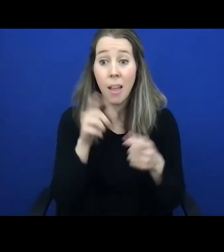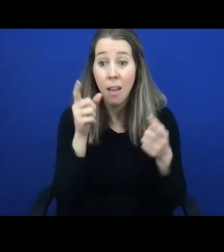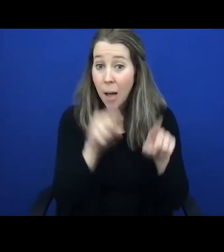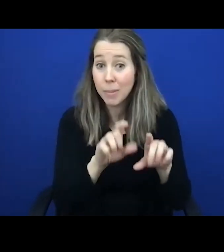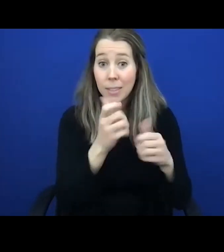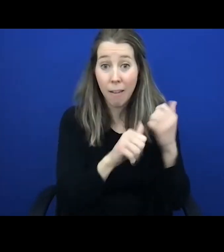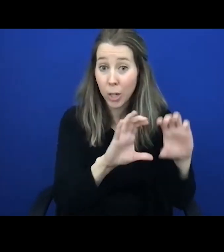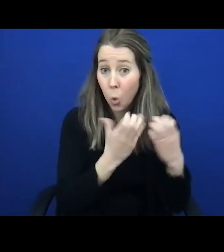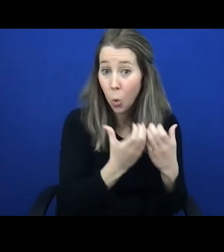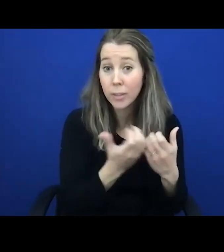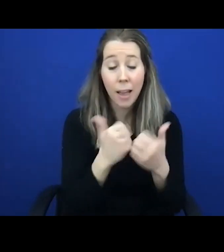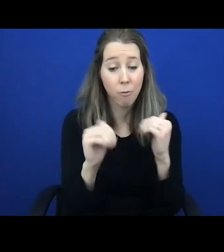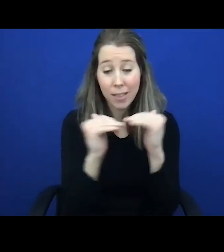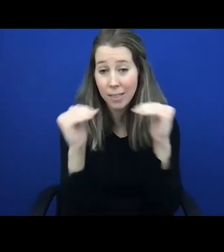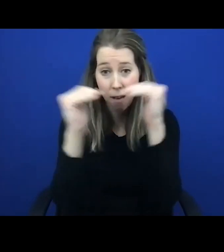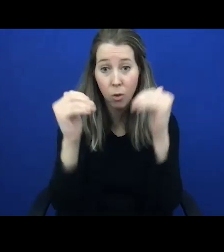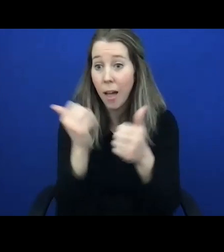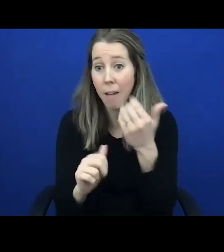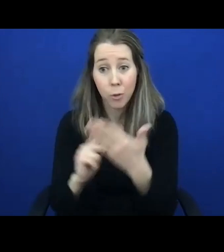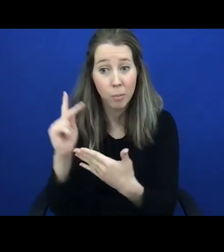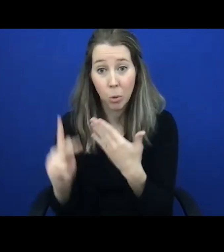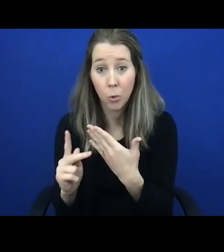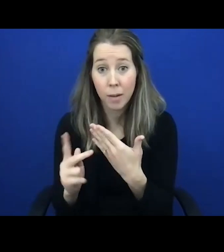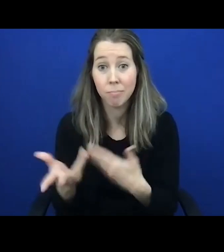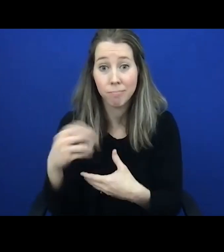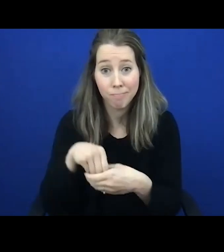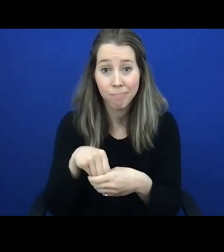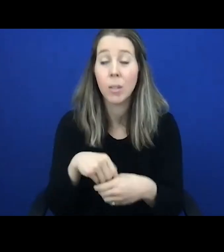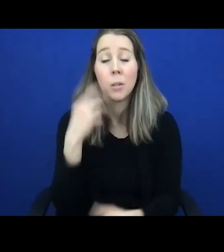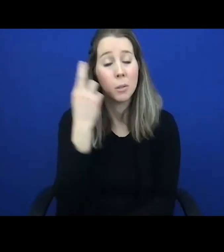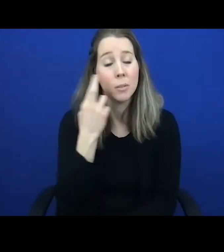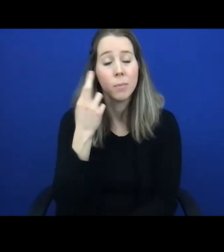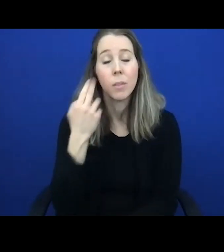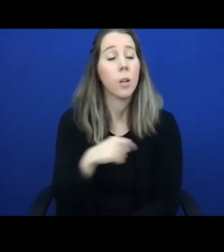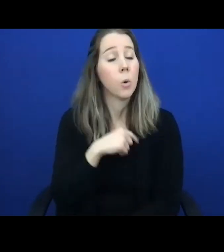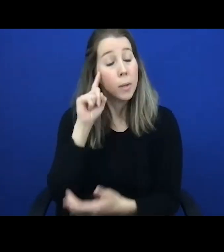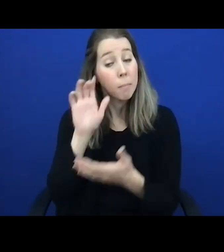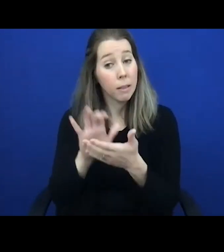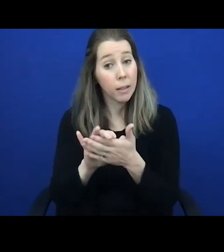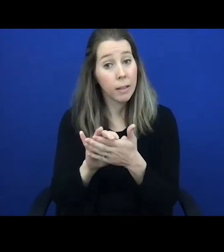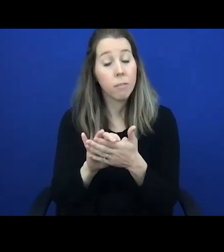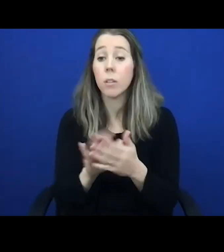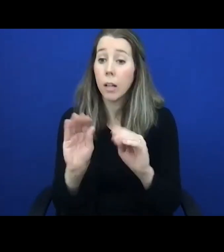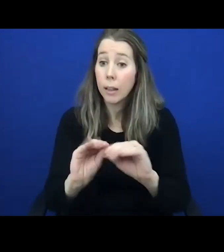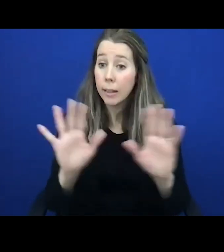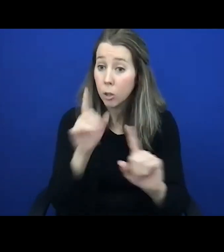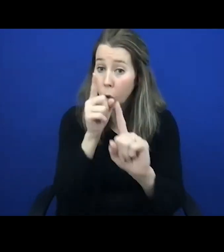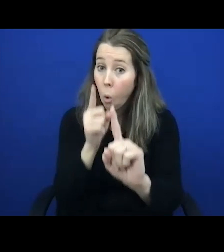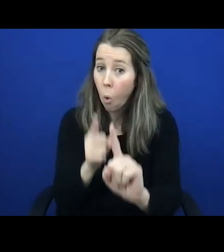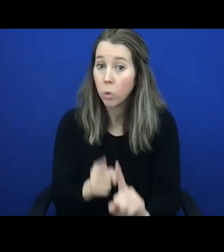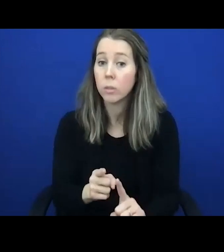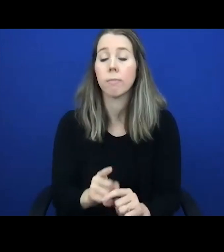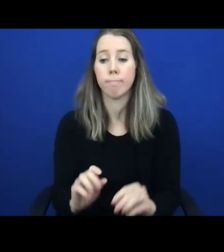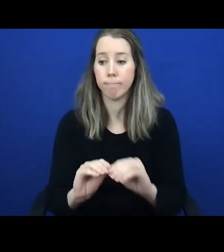every level, in every program, because we believe that if you have these clear goals and you have a